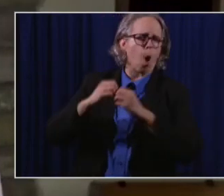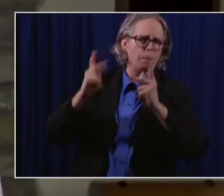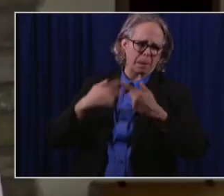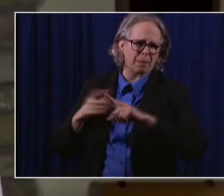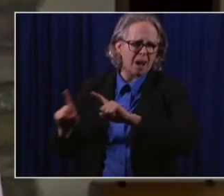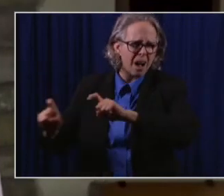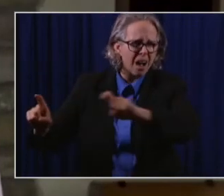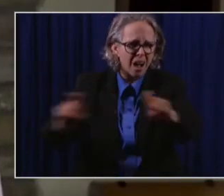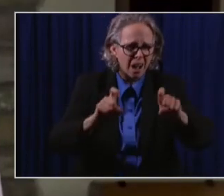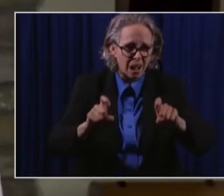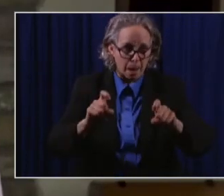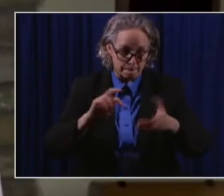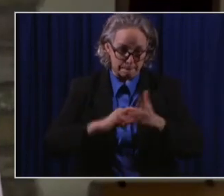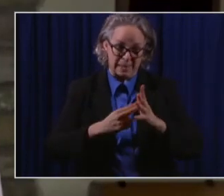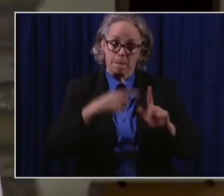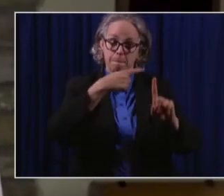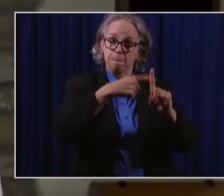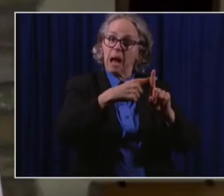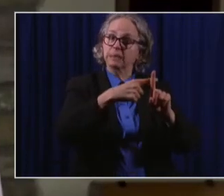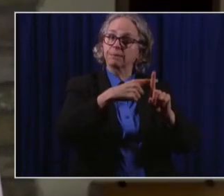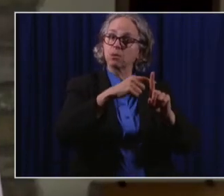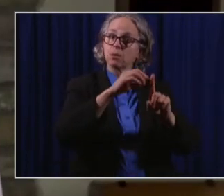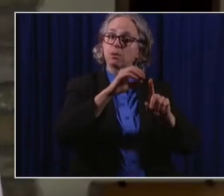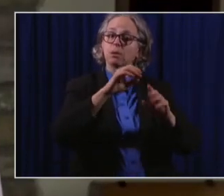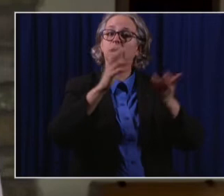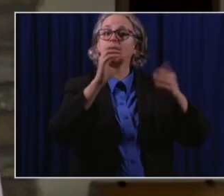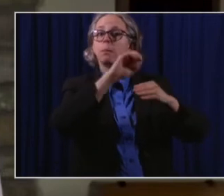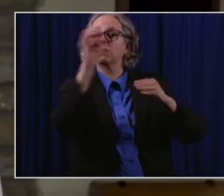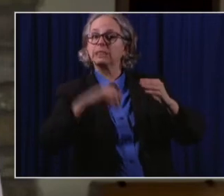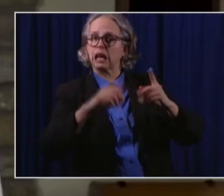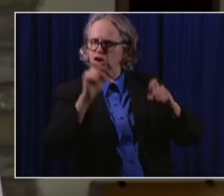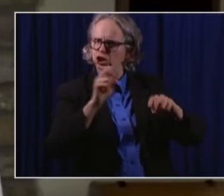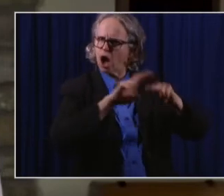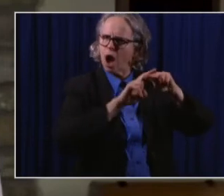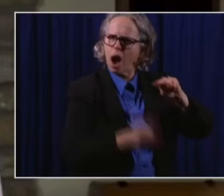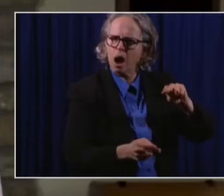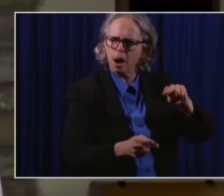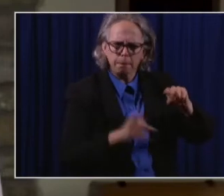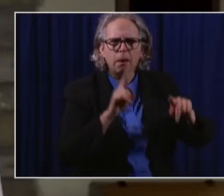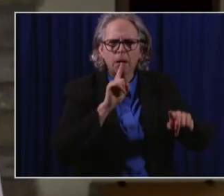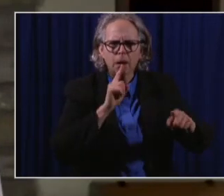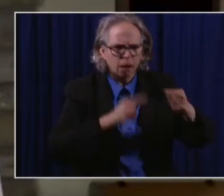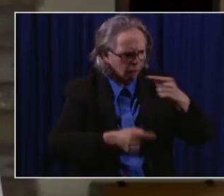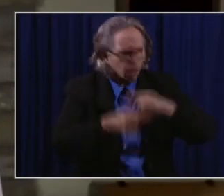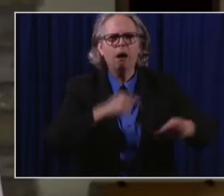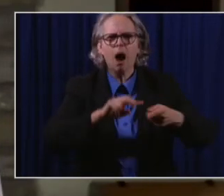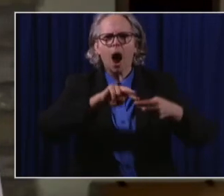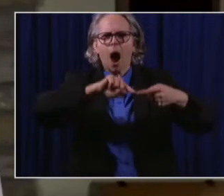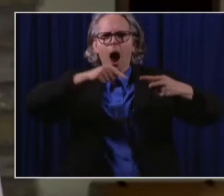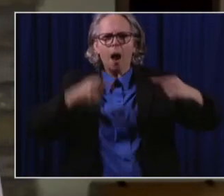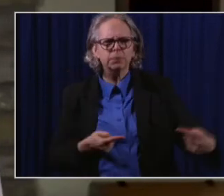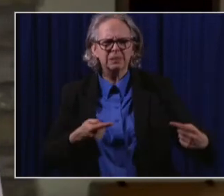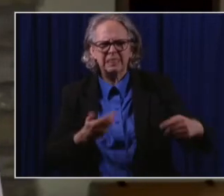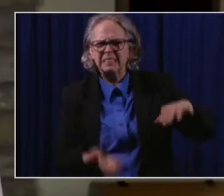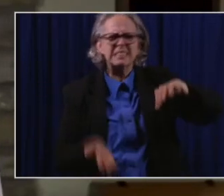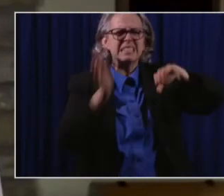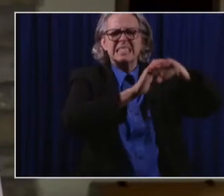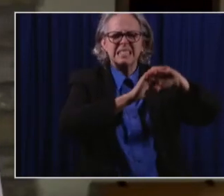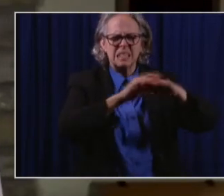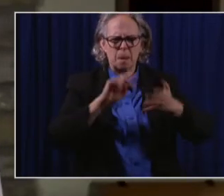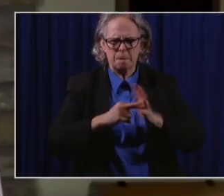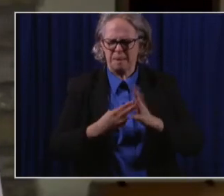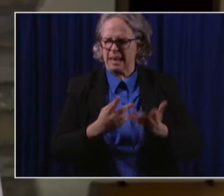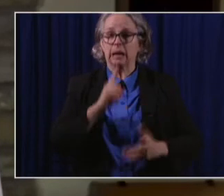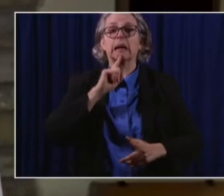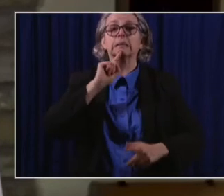we really then have to look at is positivity. And what we should be seeing is a decrease in positivity as the testing goes dramatically